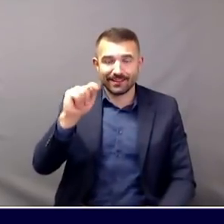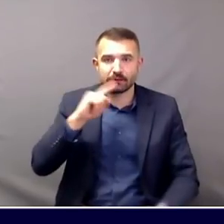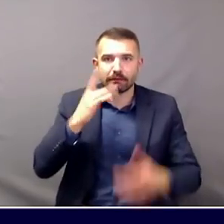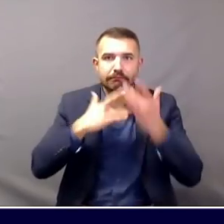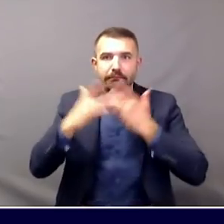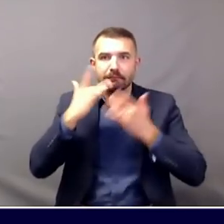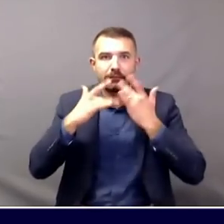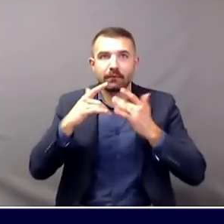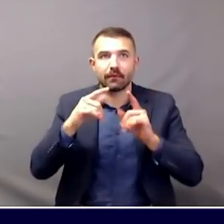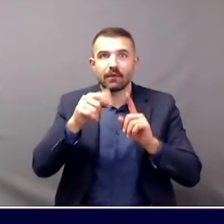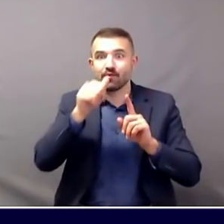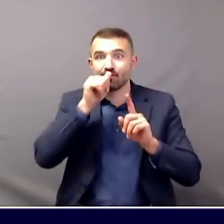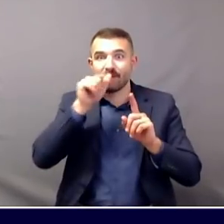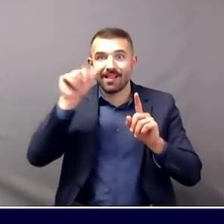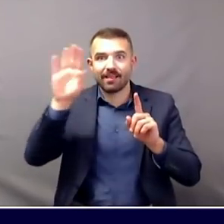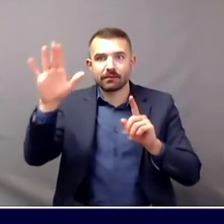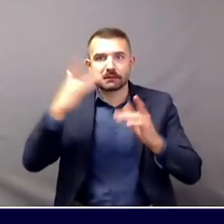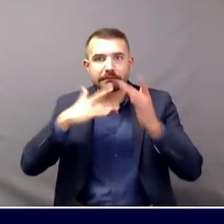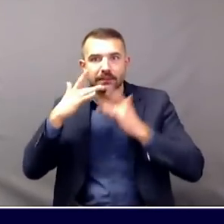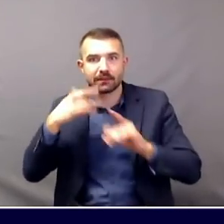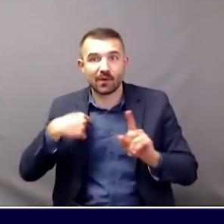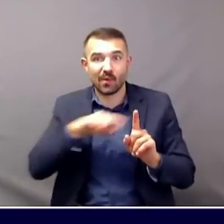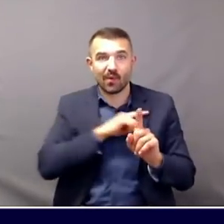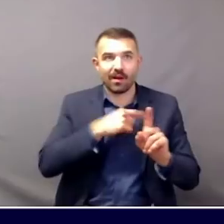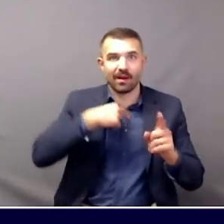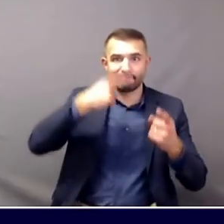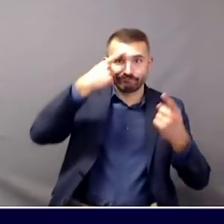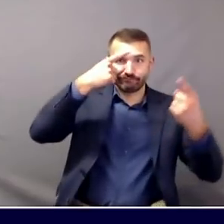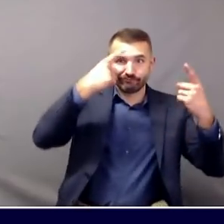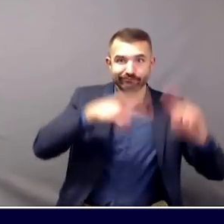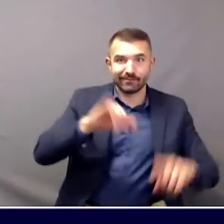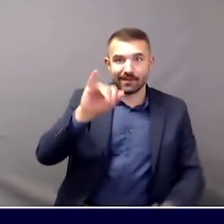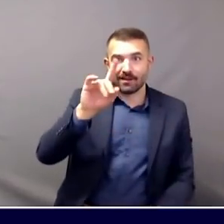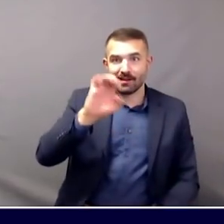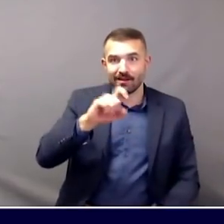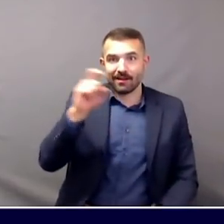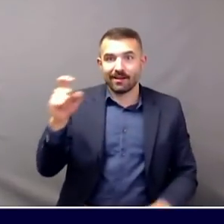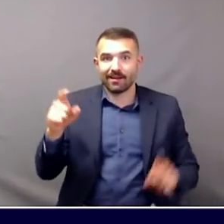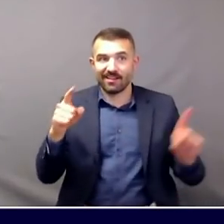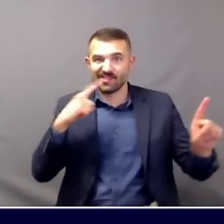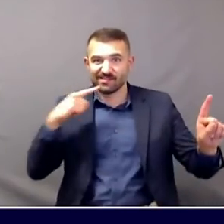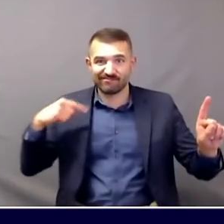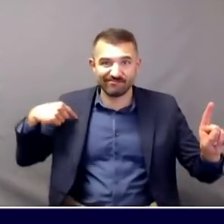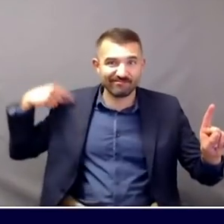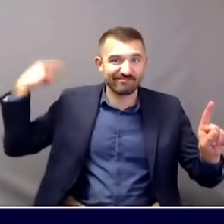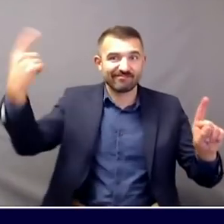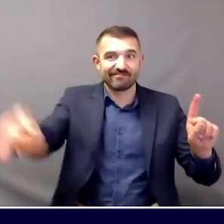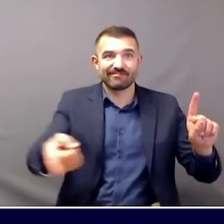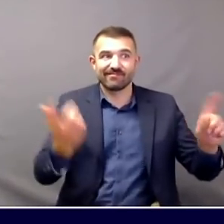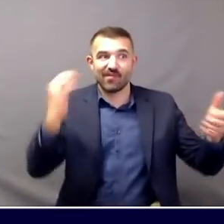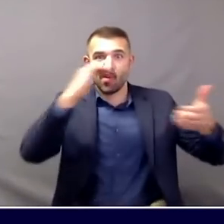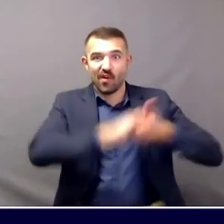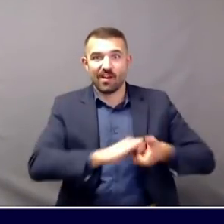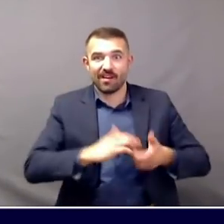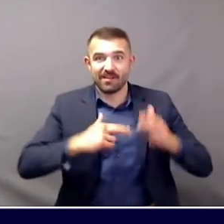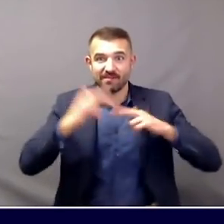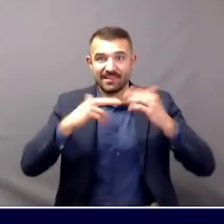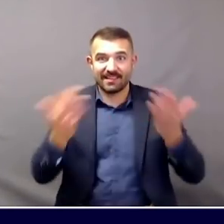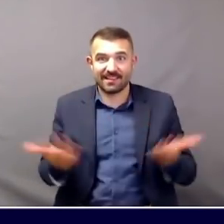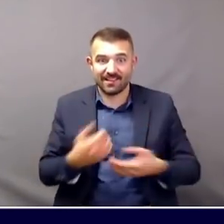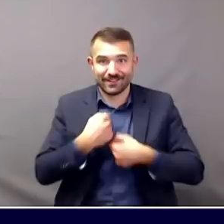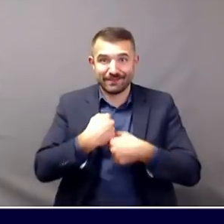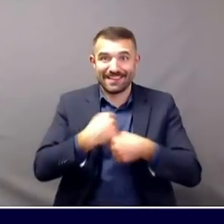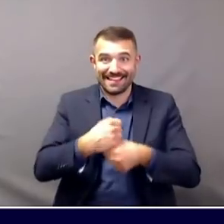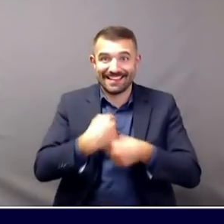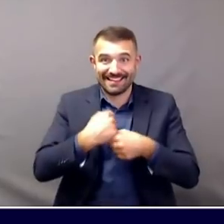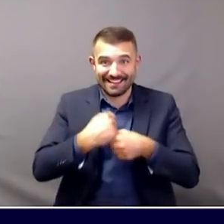reagents. We have sufficient supply. The testing takes place here in Maine, collected here in Maine, stays in Maine. So